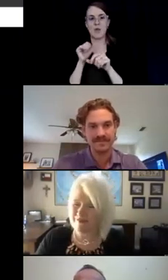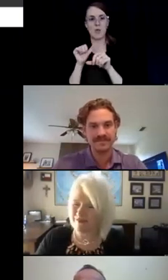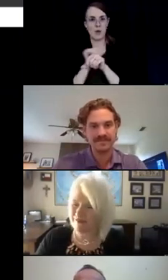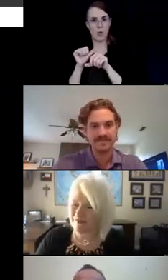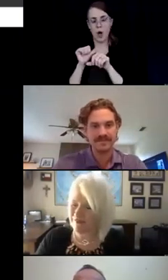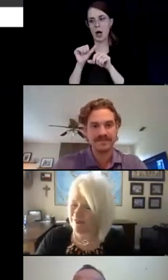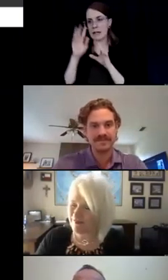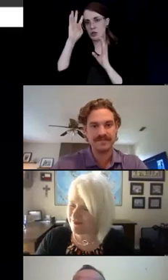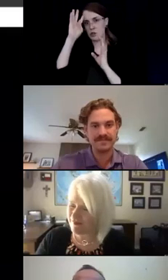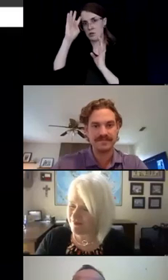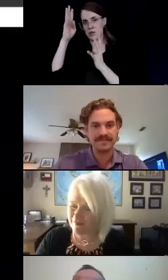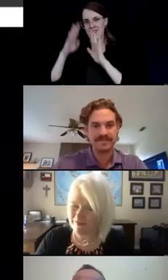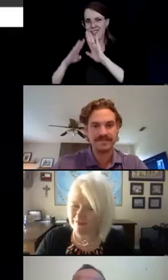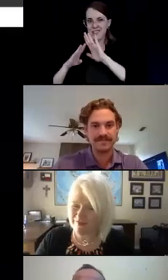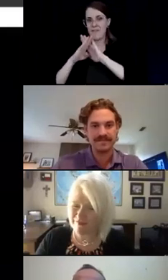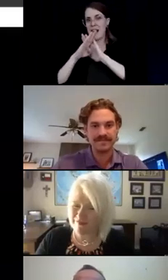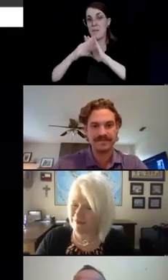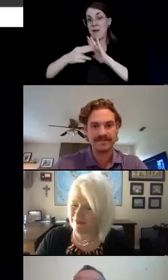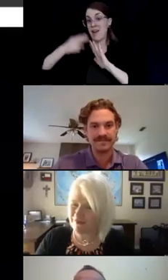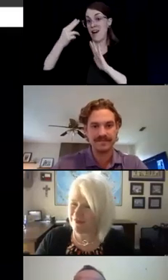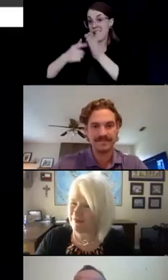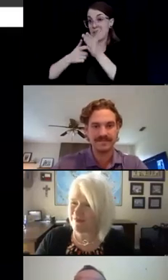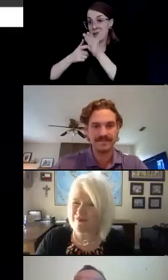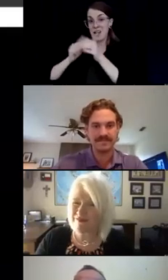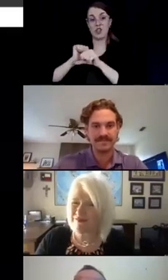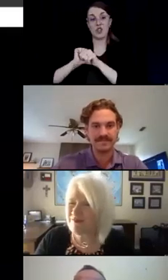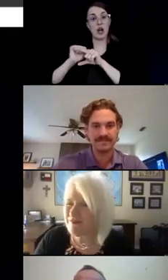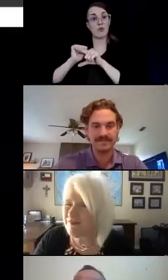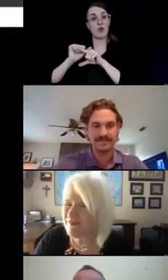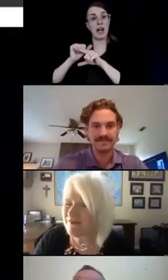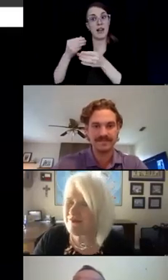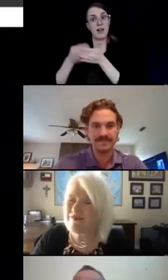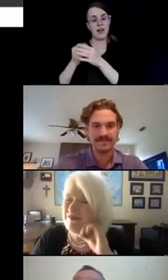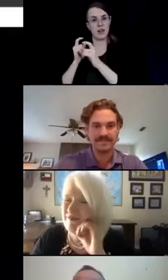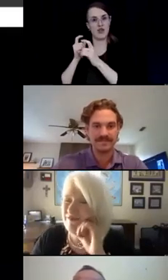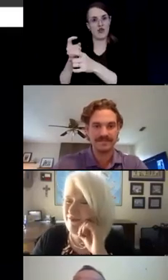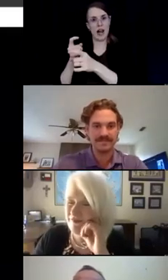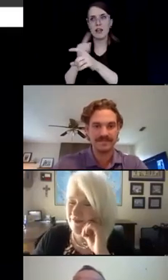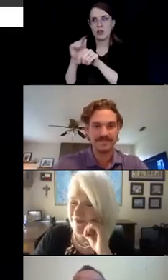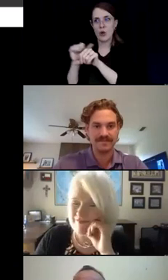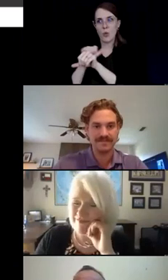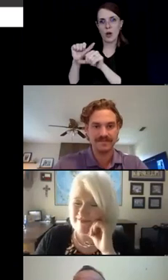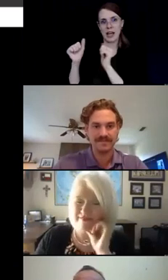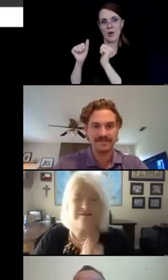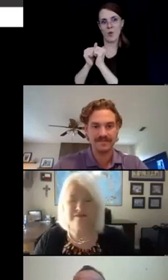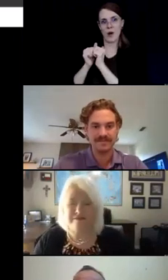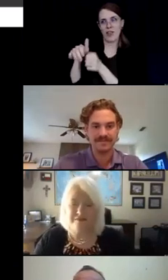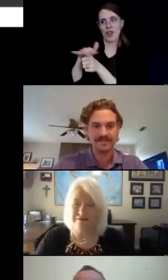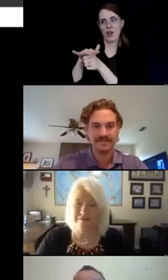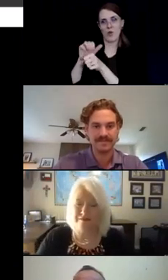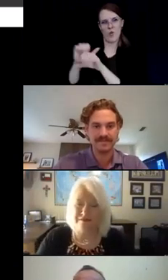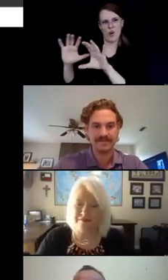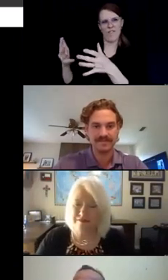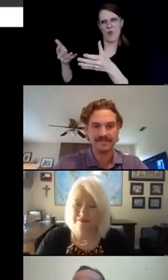develop a high demand job training grant, working with that local workforce board to determine what those high demand